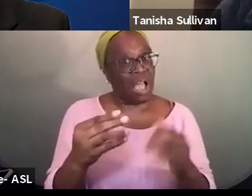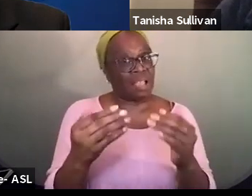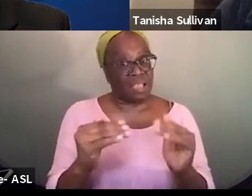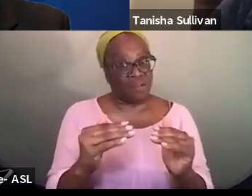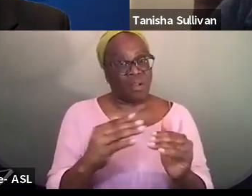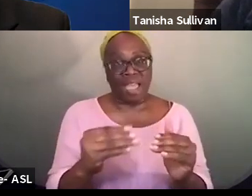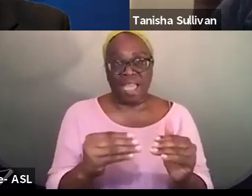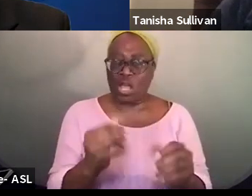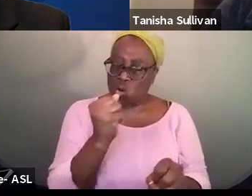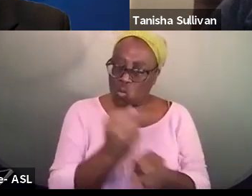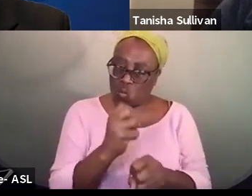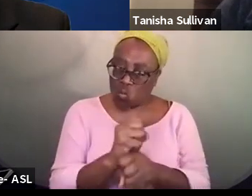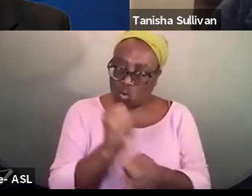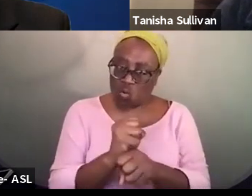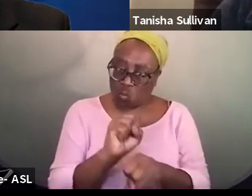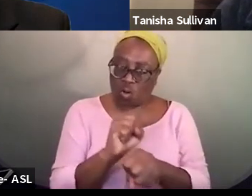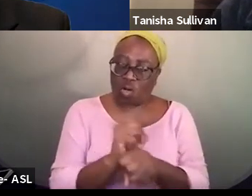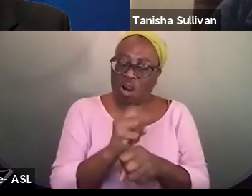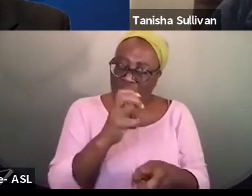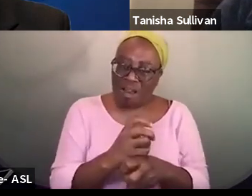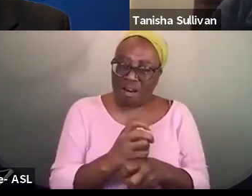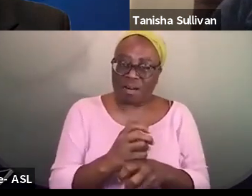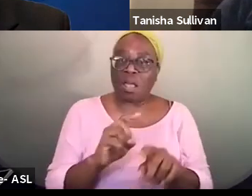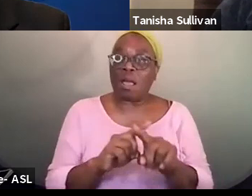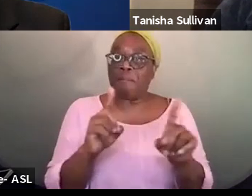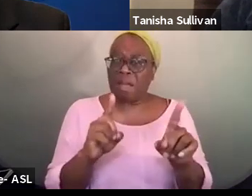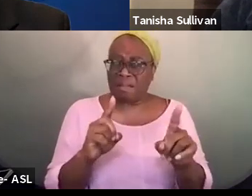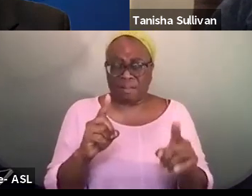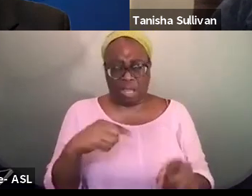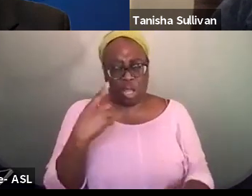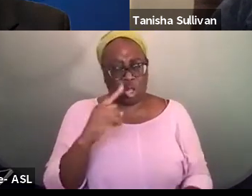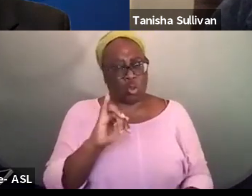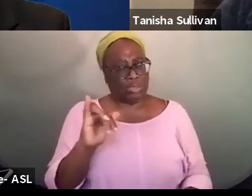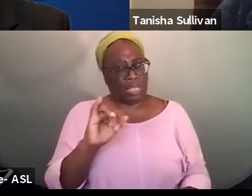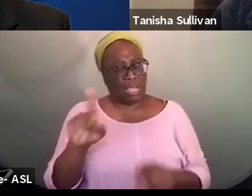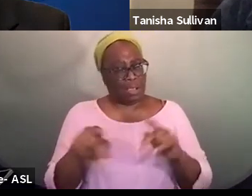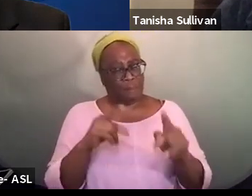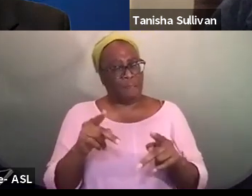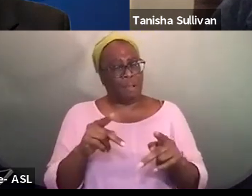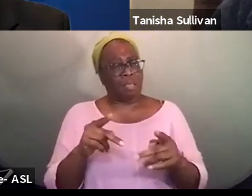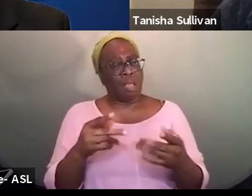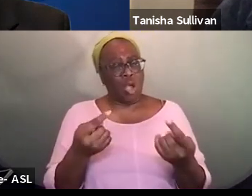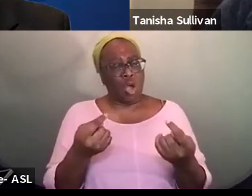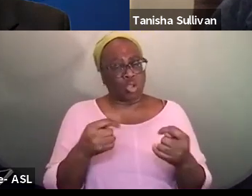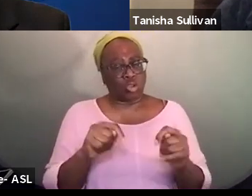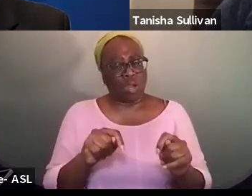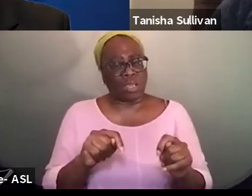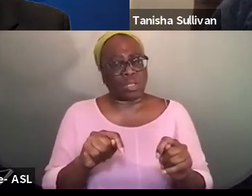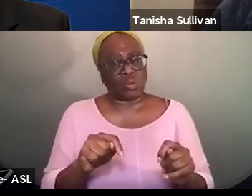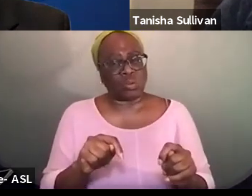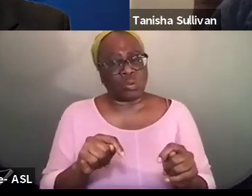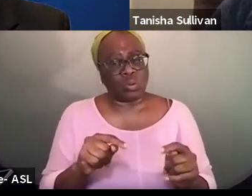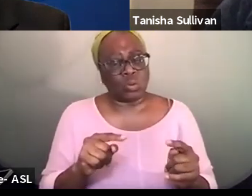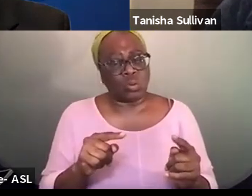heavy workload. There, however, seems to be a push to nudge the curricula from a focus on theoretical